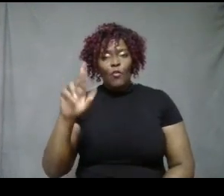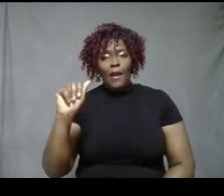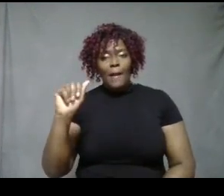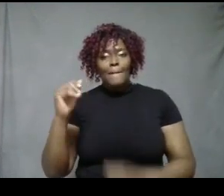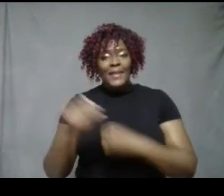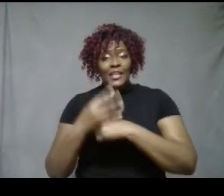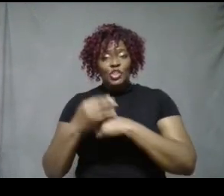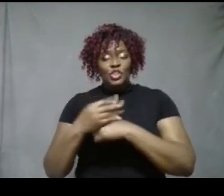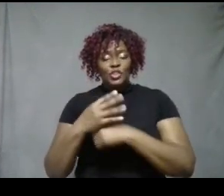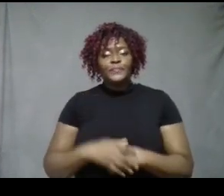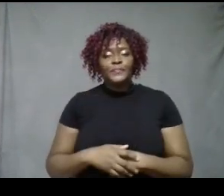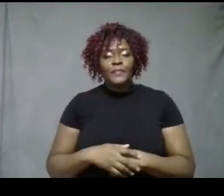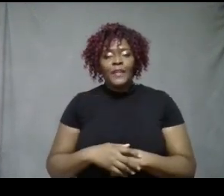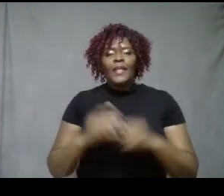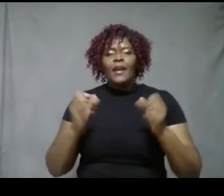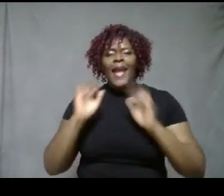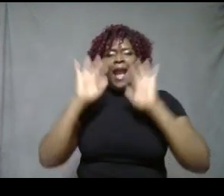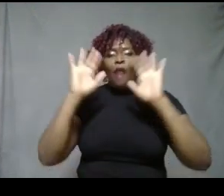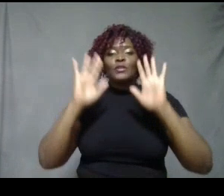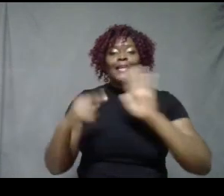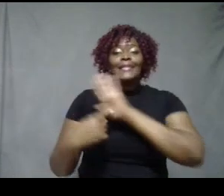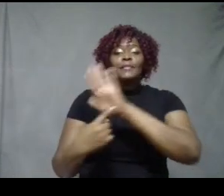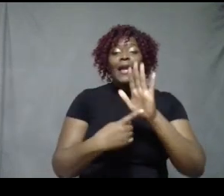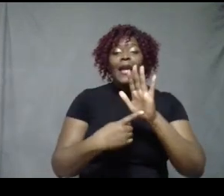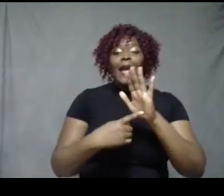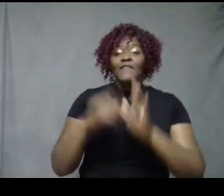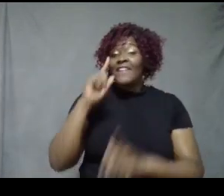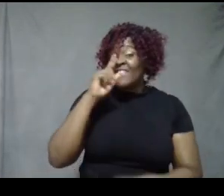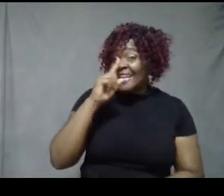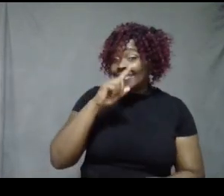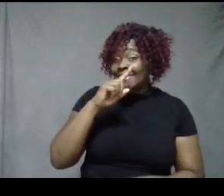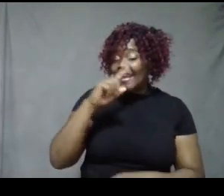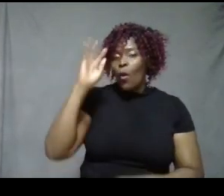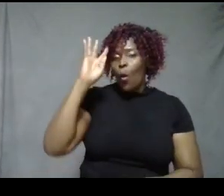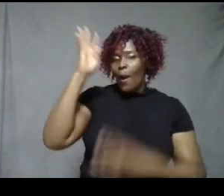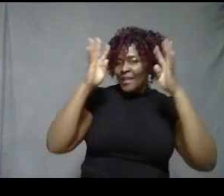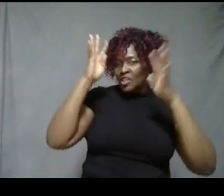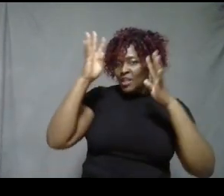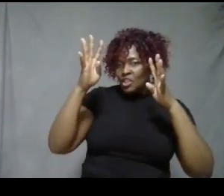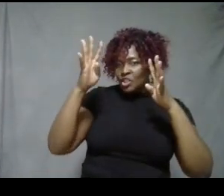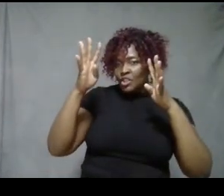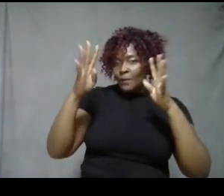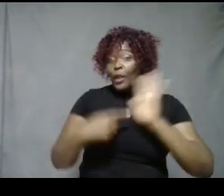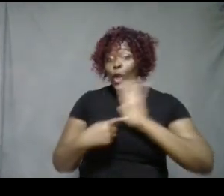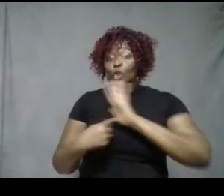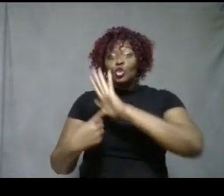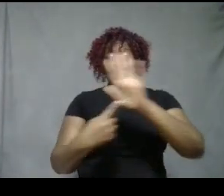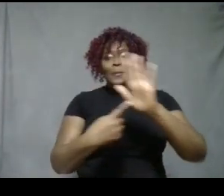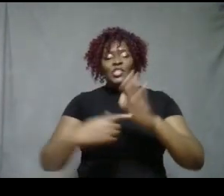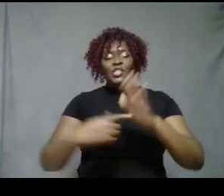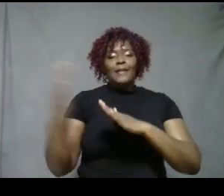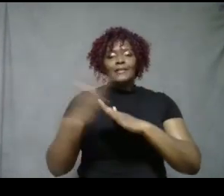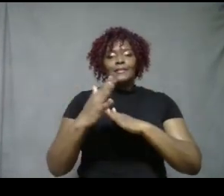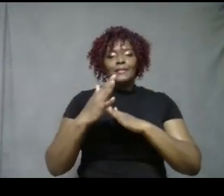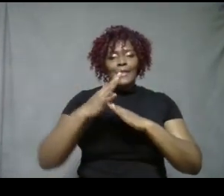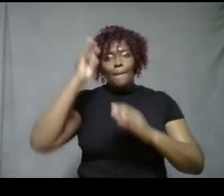Fantasy and or Imagination, Outstanding Display of Showmanship, and Most Creative.